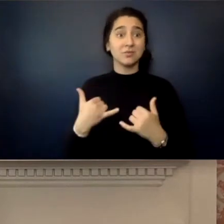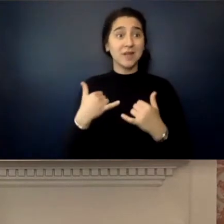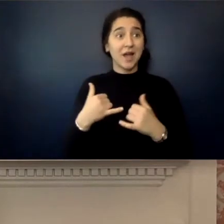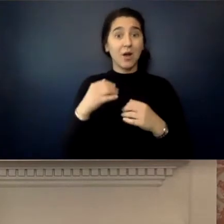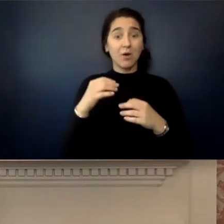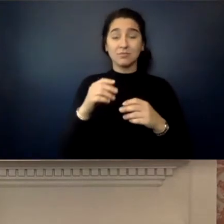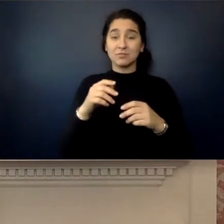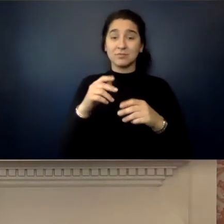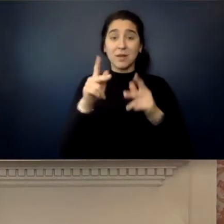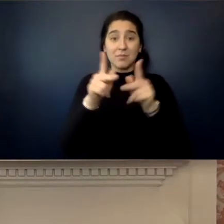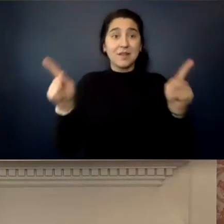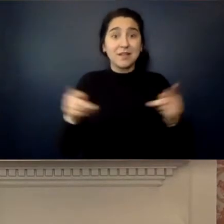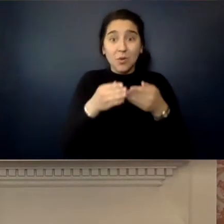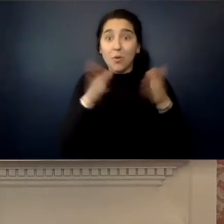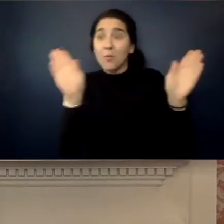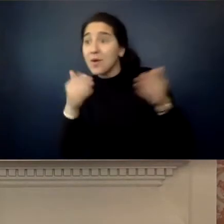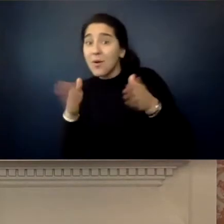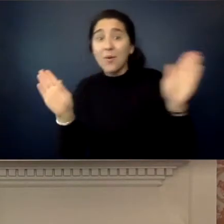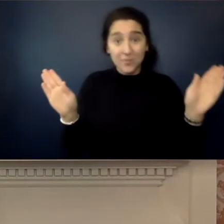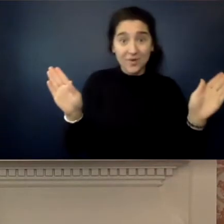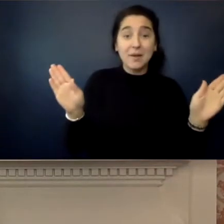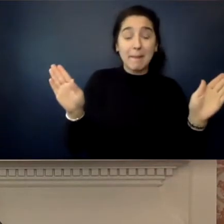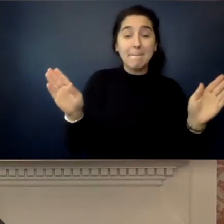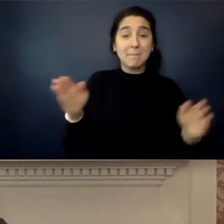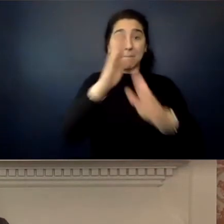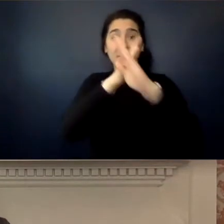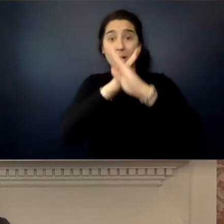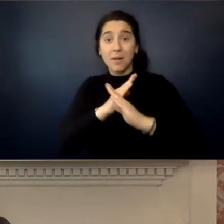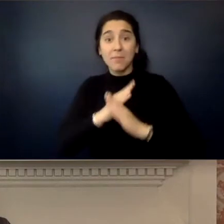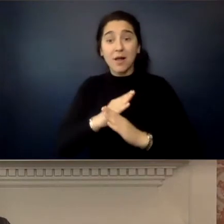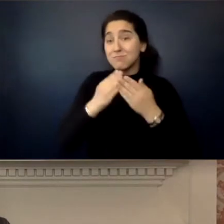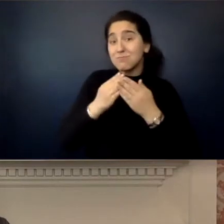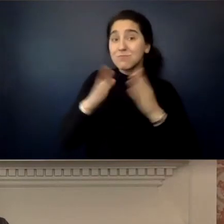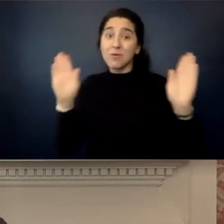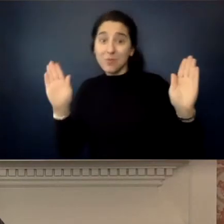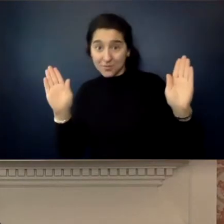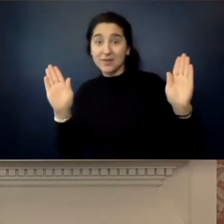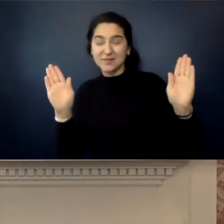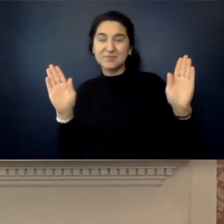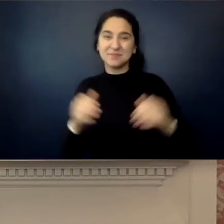fbcia.org. We know that many places are opening up again